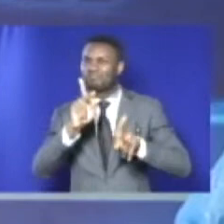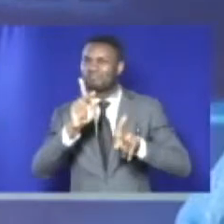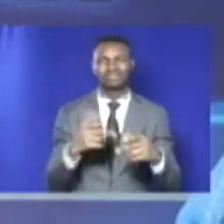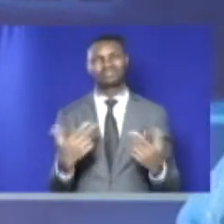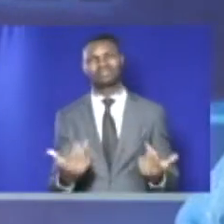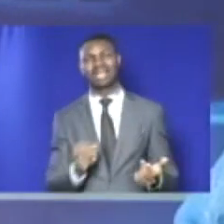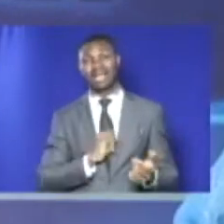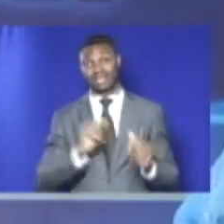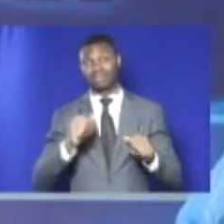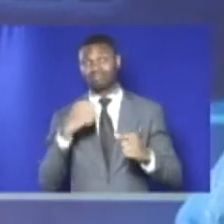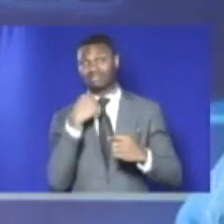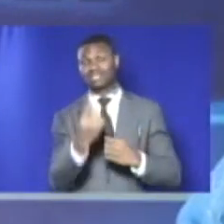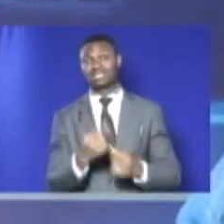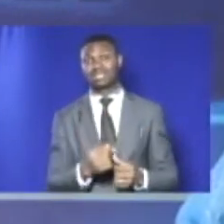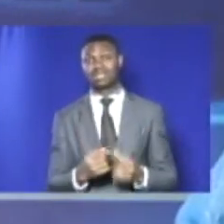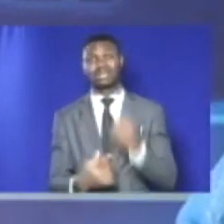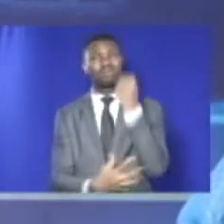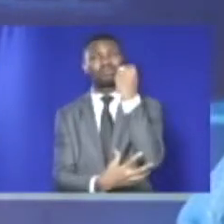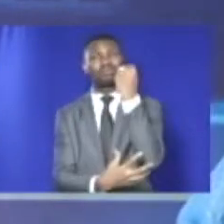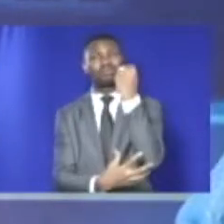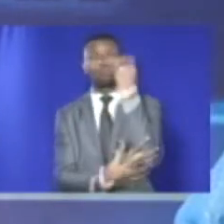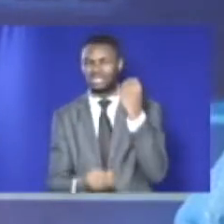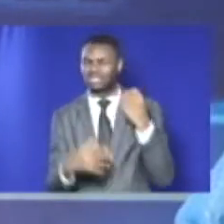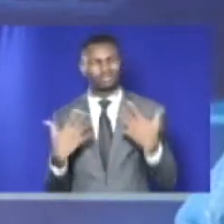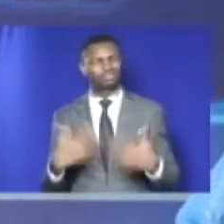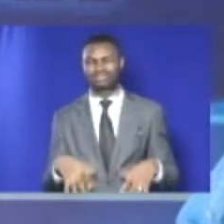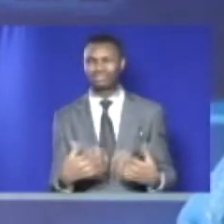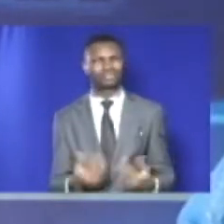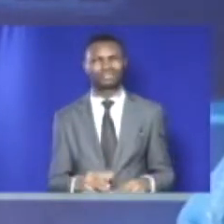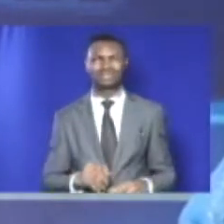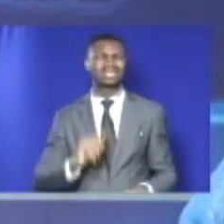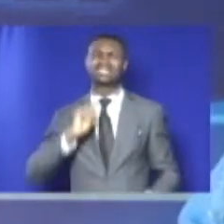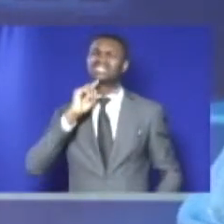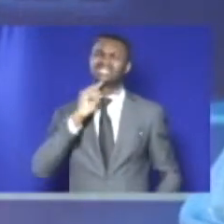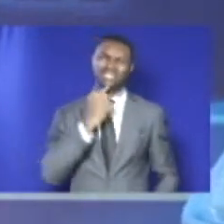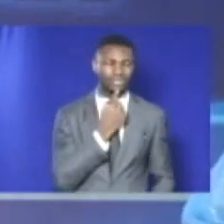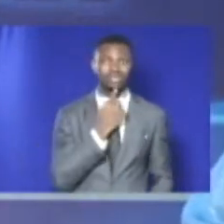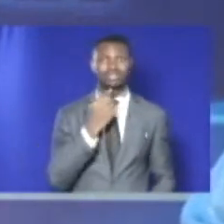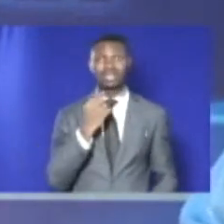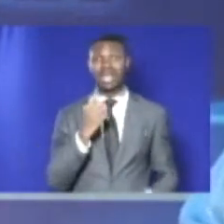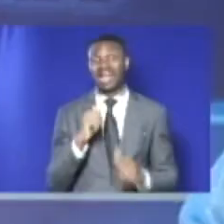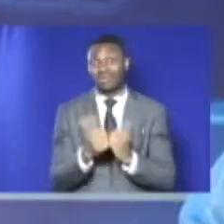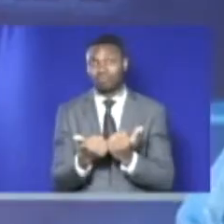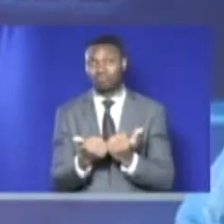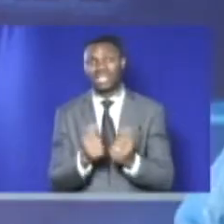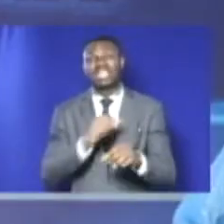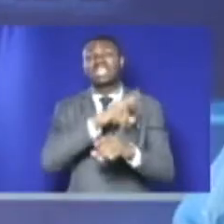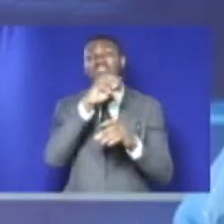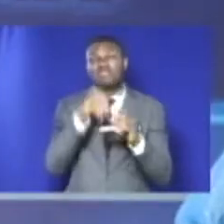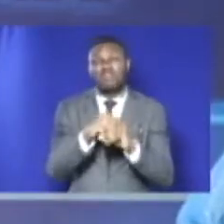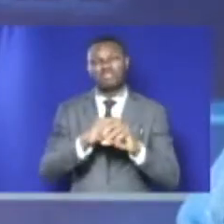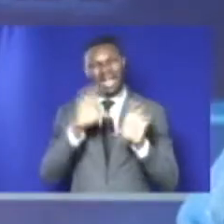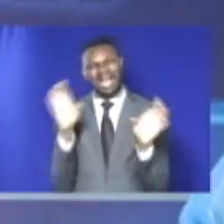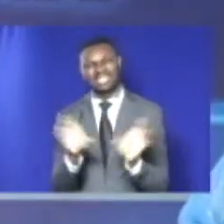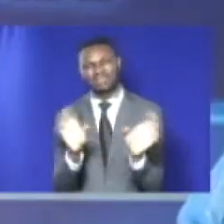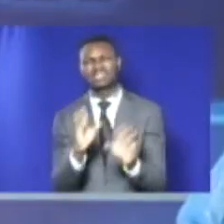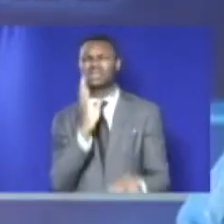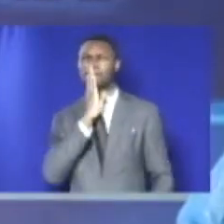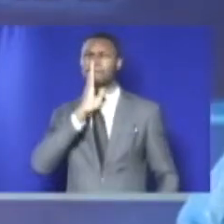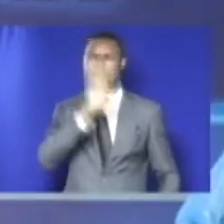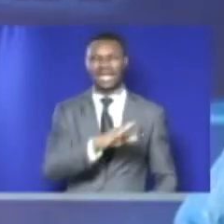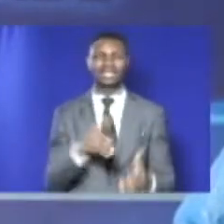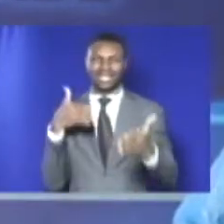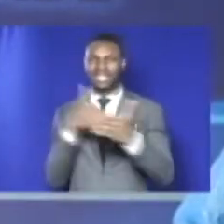can say poverty in the sense that they engage in wrong agricultural